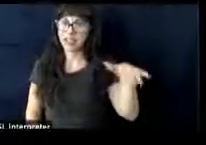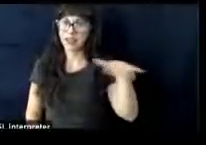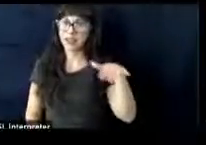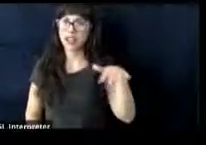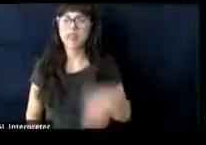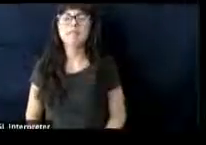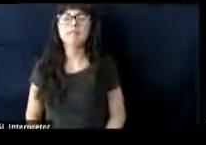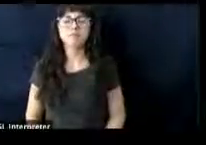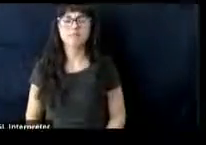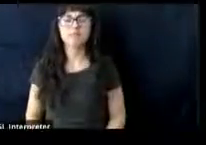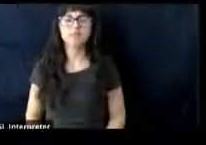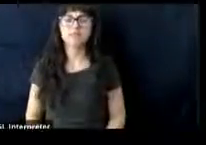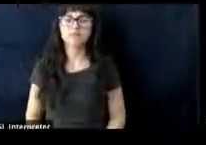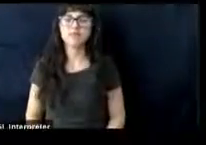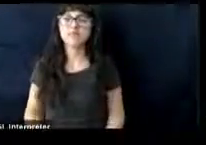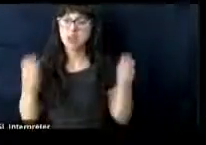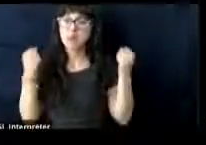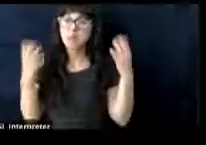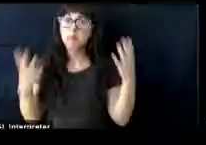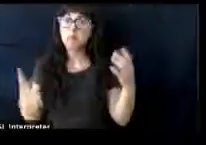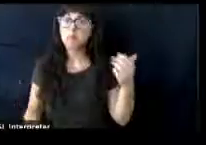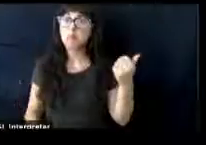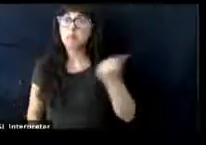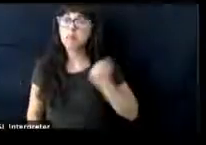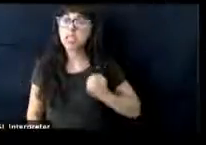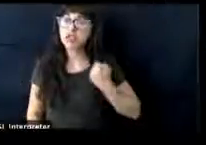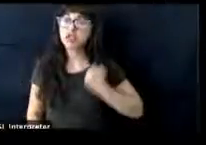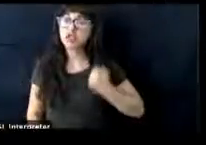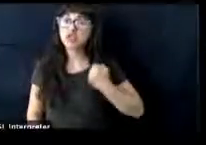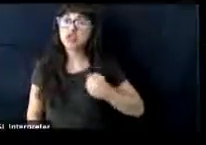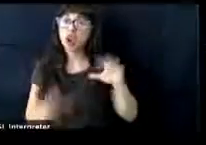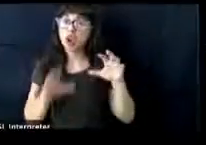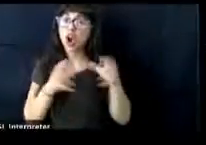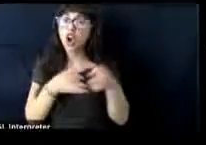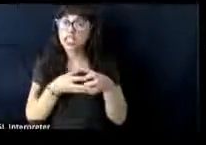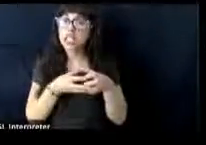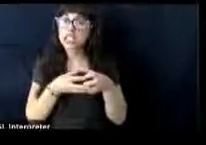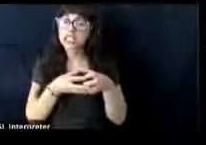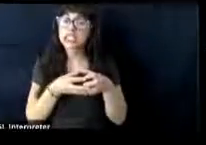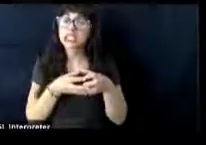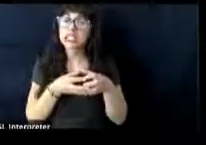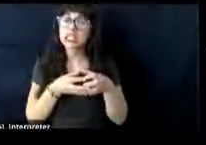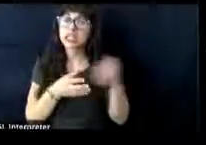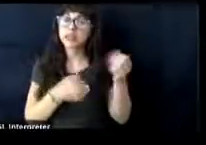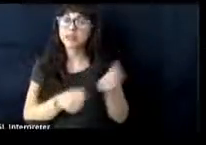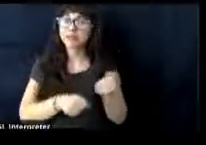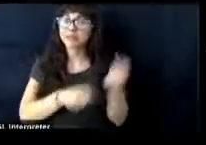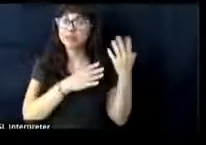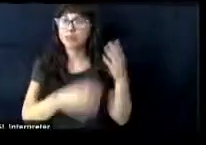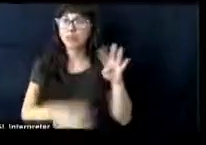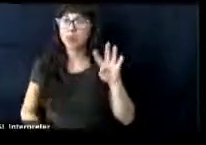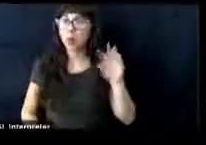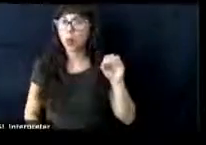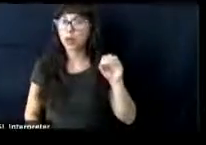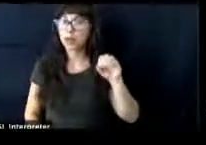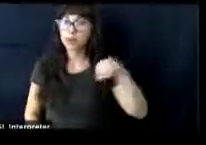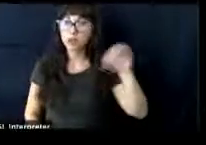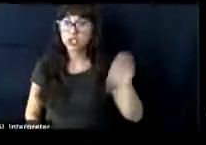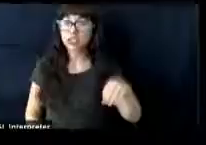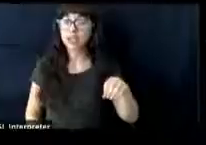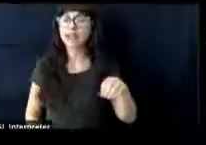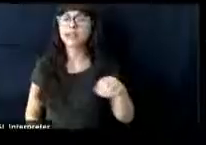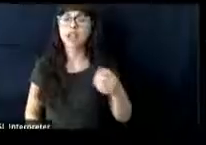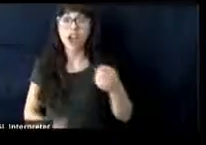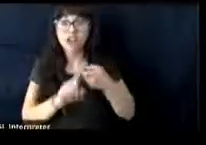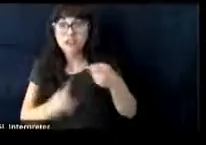There were many drug cartels. They only got out about 40% of them. These are drug cartels from 5 different countries